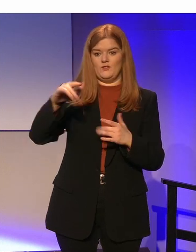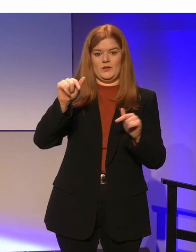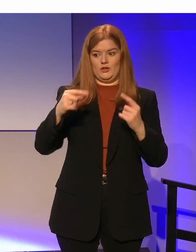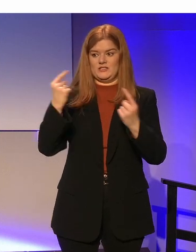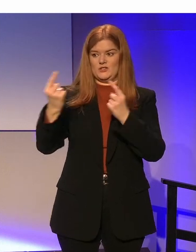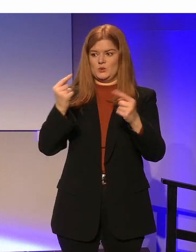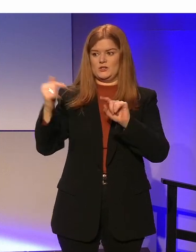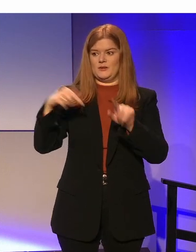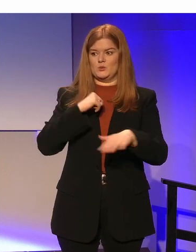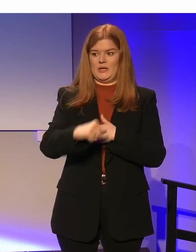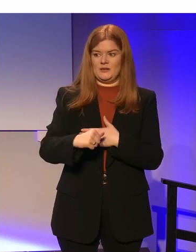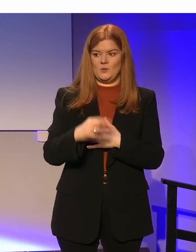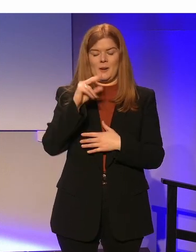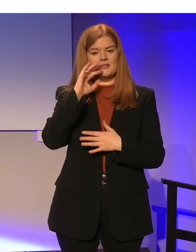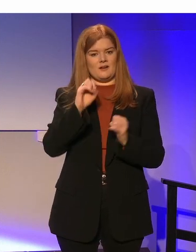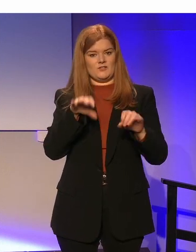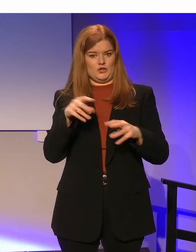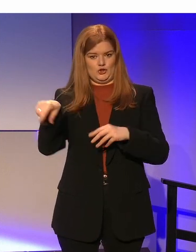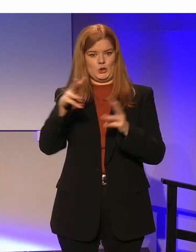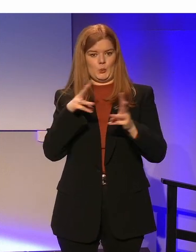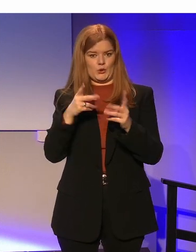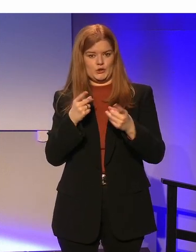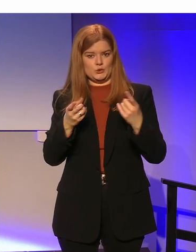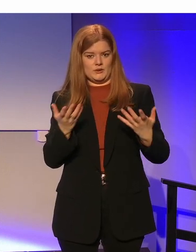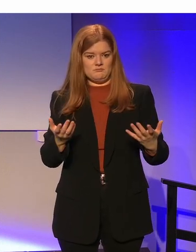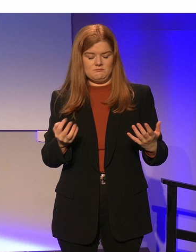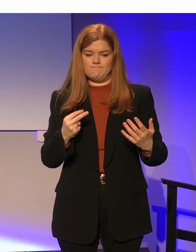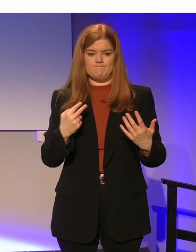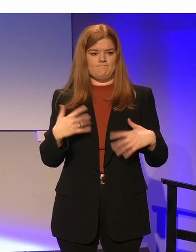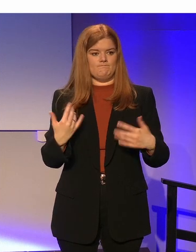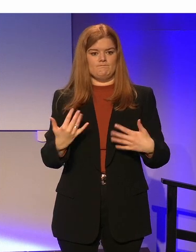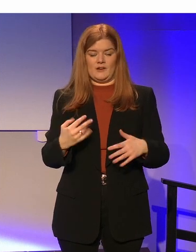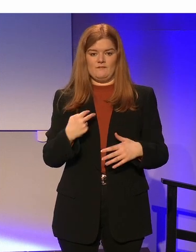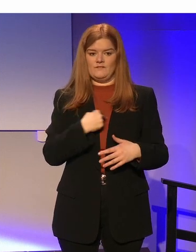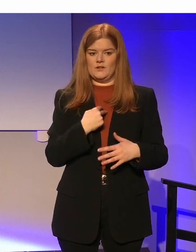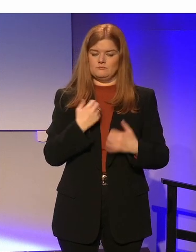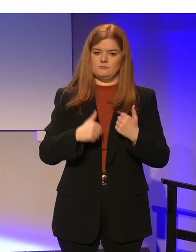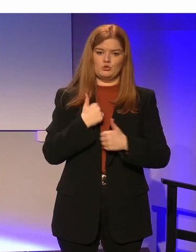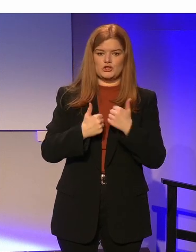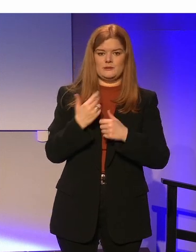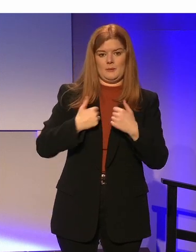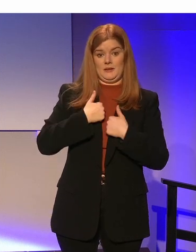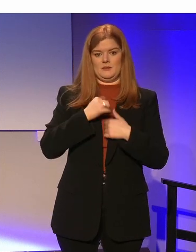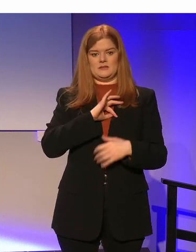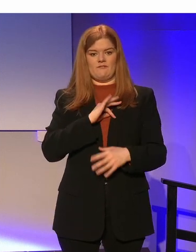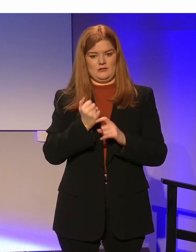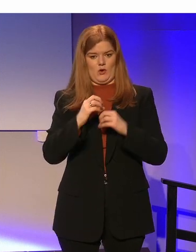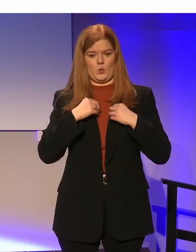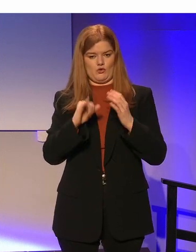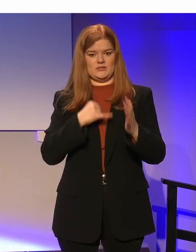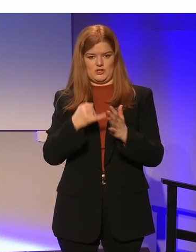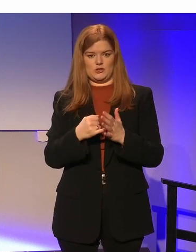you individually here today, because obviously the work that you do is very much appreciated by me within your